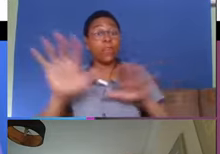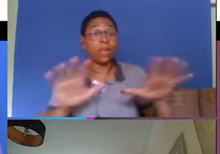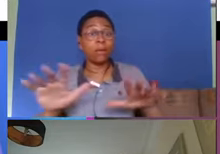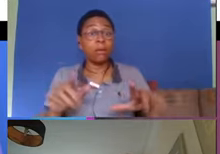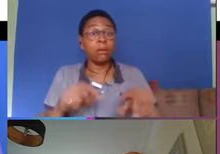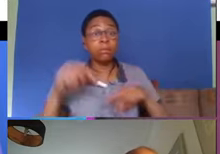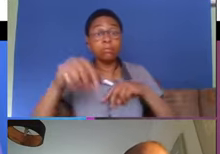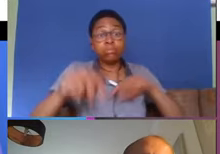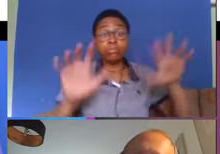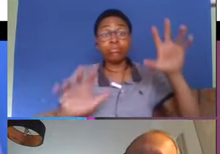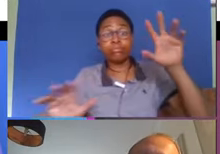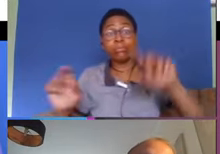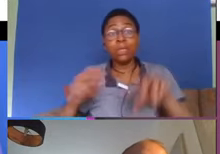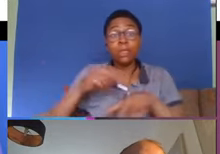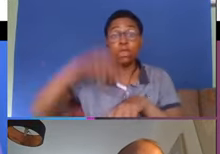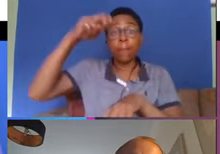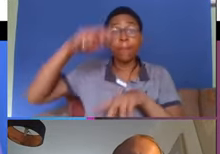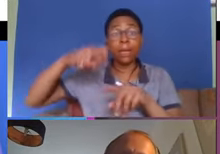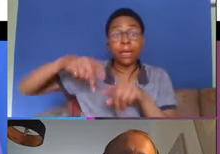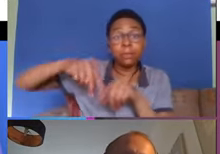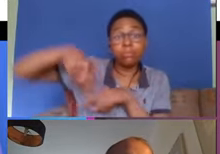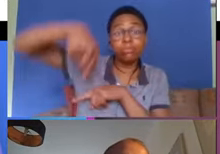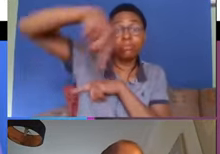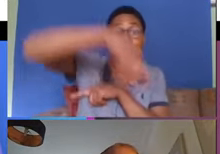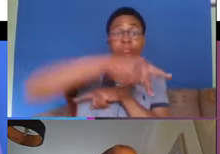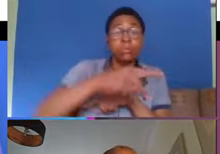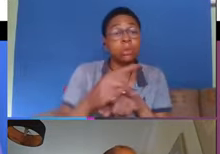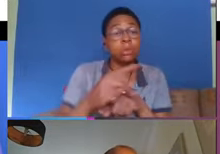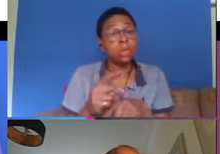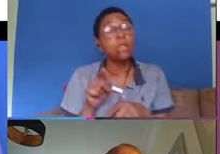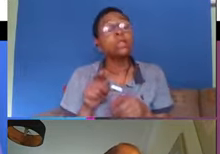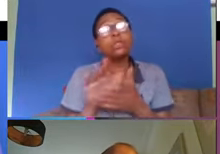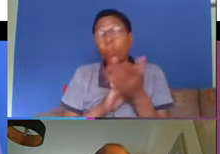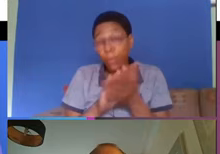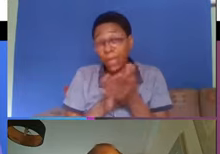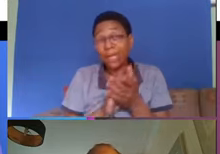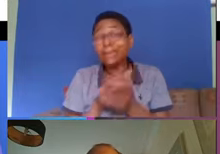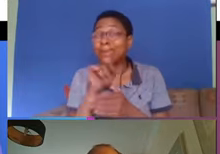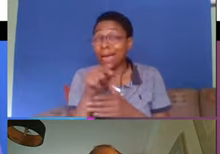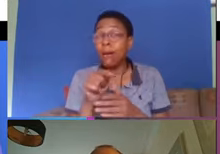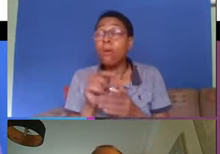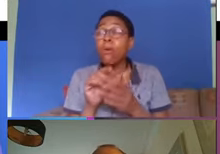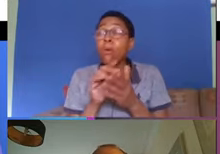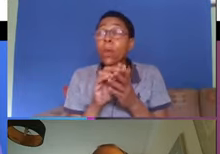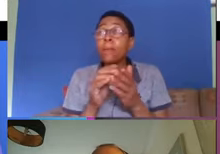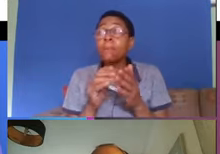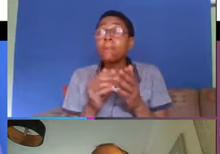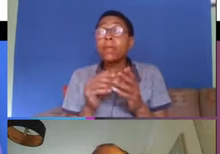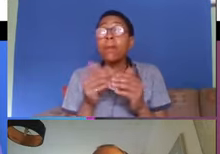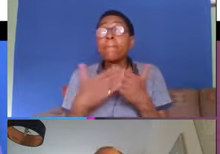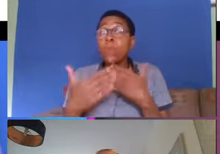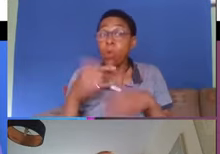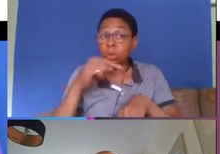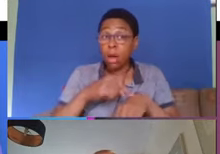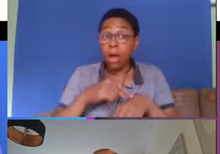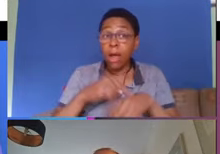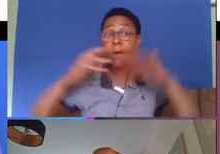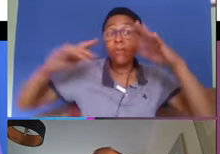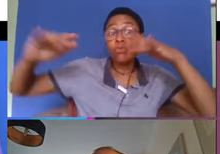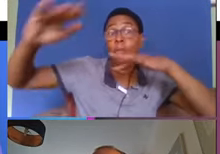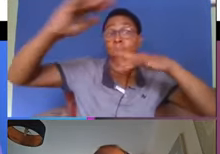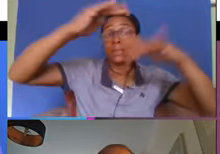air sort of dynamics within the room. And so it's a good chance that's going to increase the time, and so therefore droplets are going